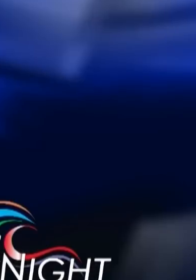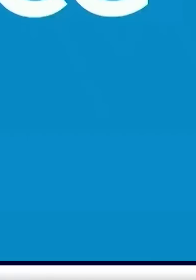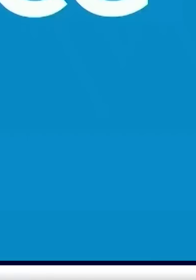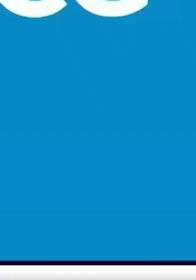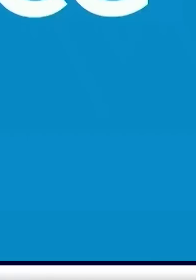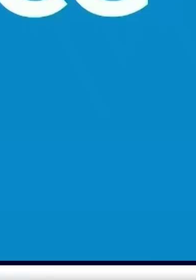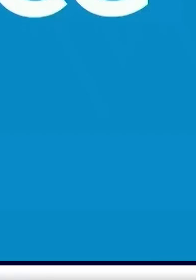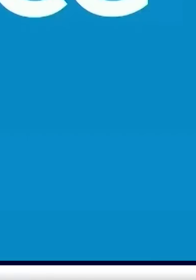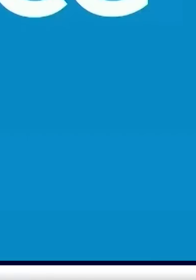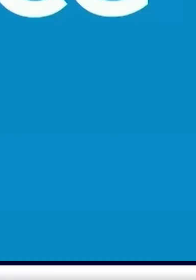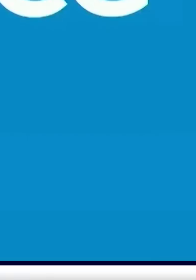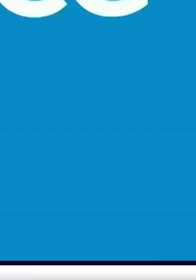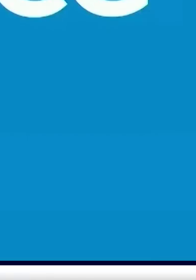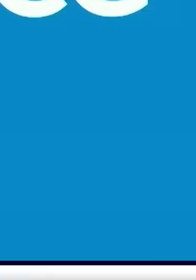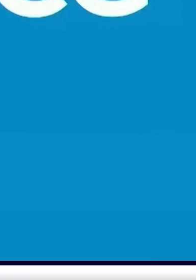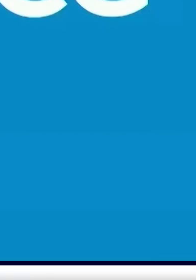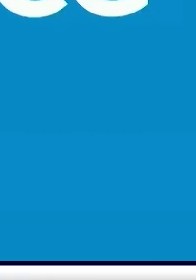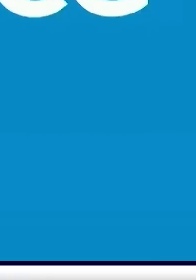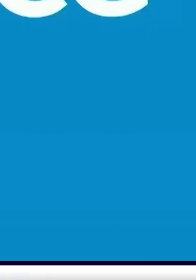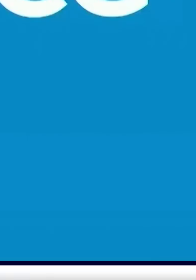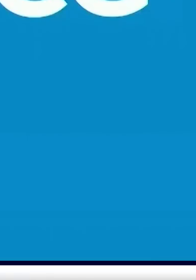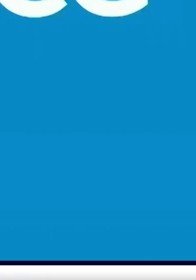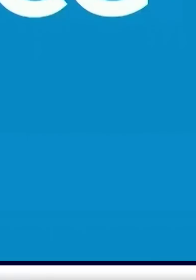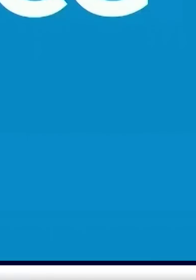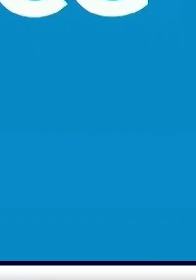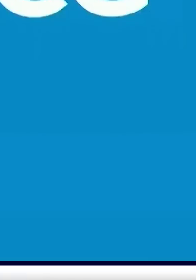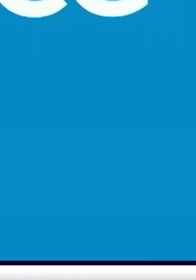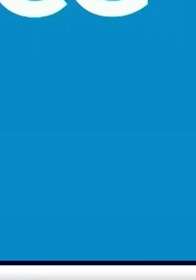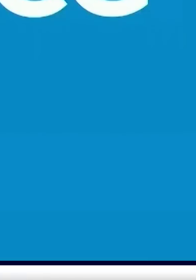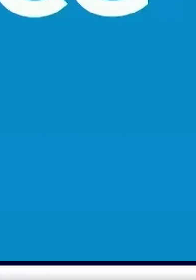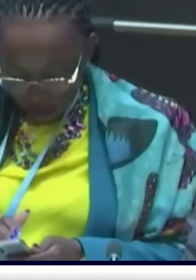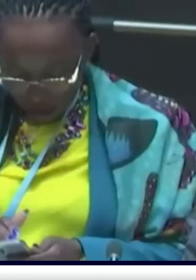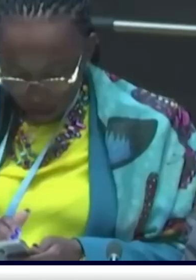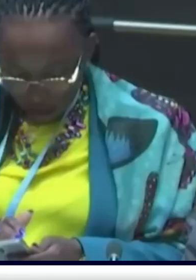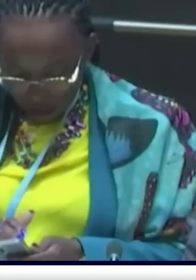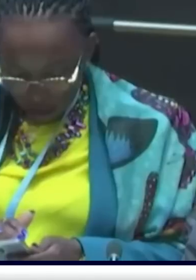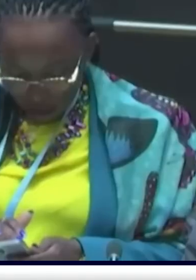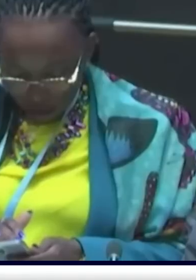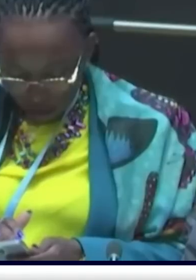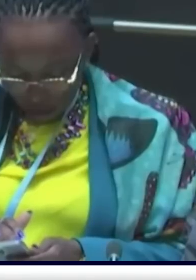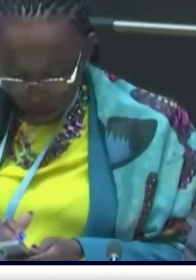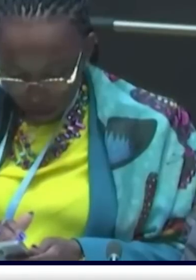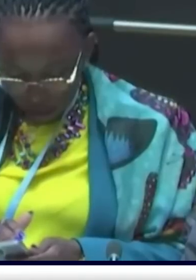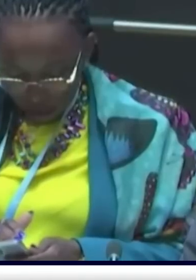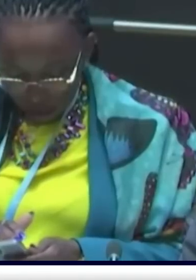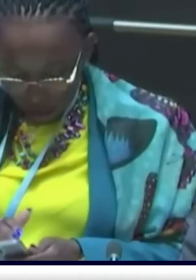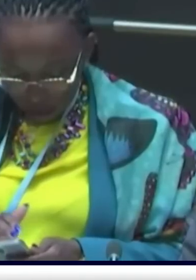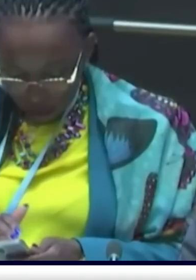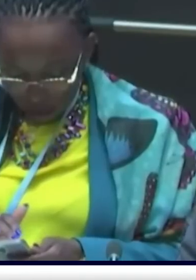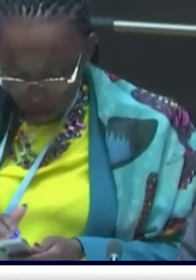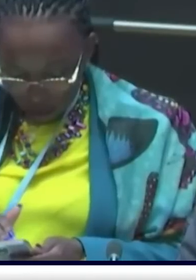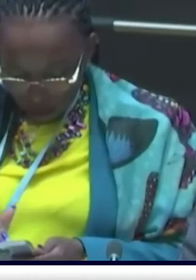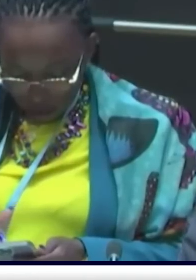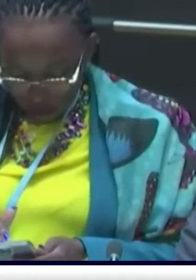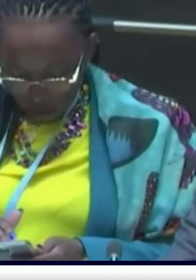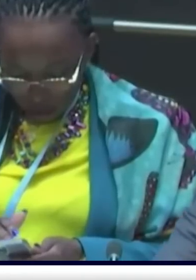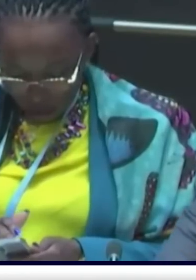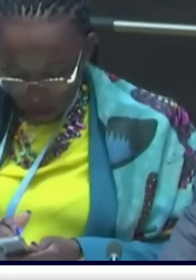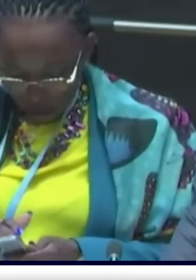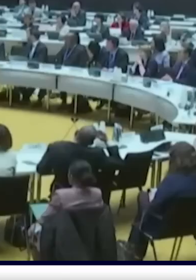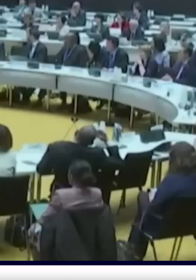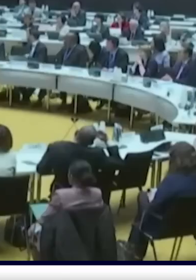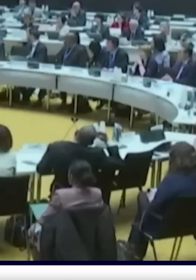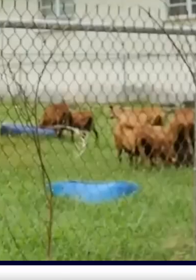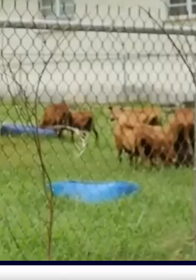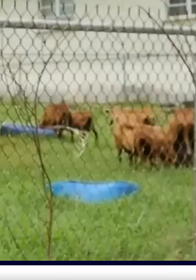More Barbadians taking the advice to insure their properties. Barbados elected to chair World Health Organization's Executive